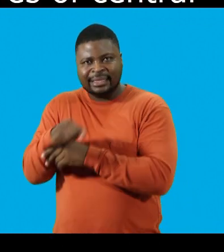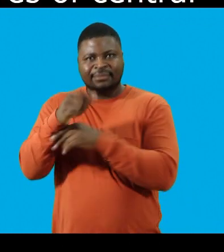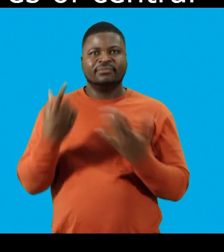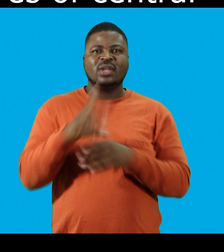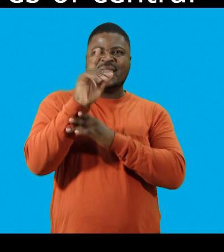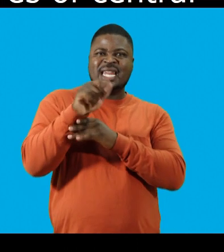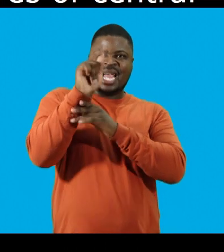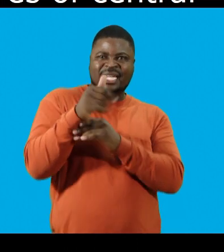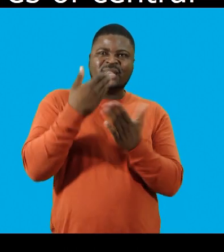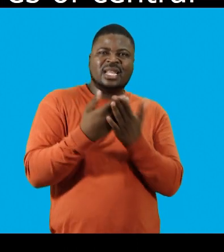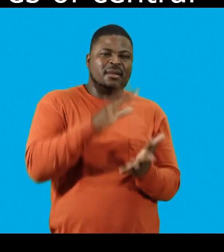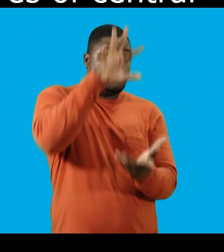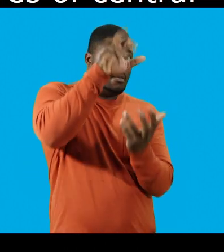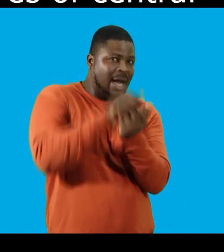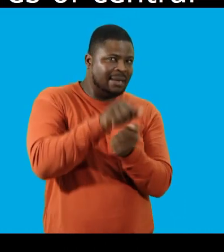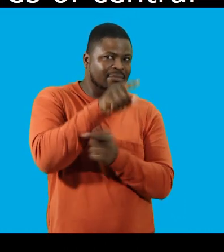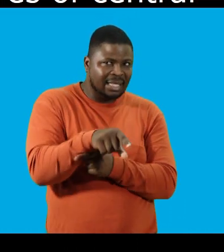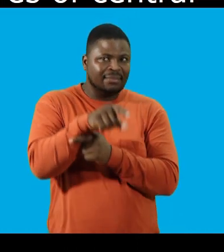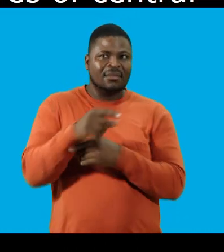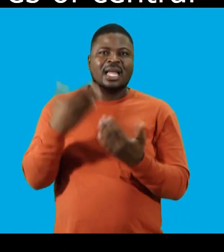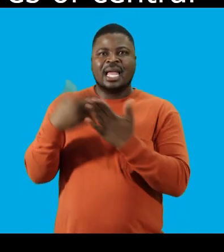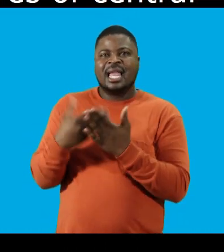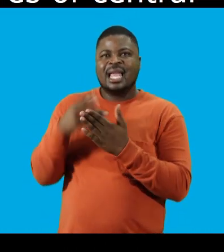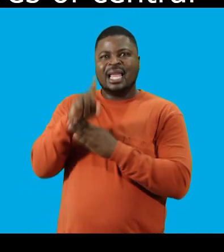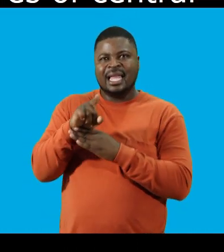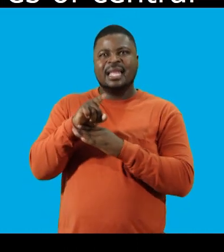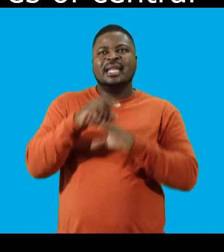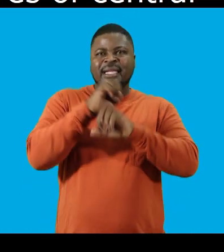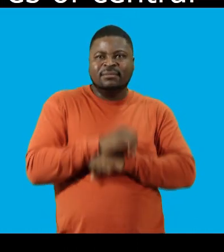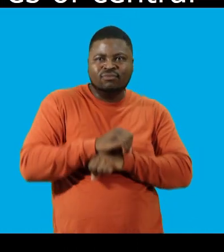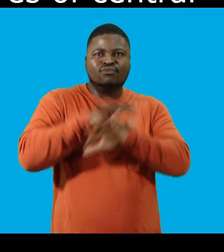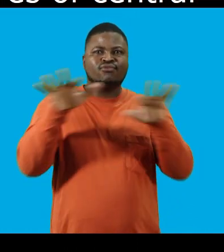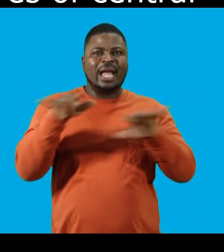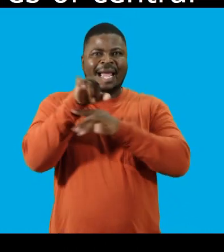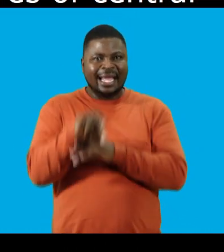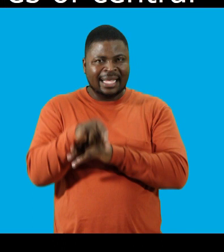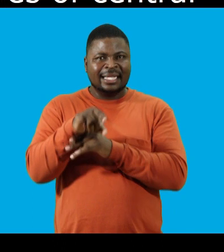collected data by using measures of central tendency and spread,